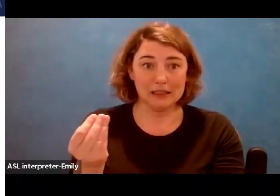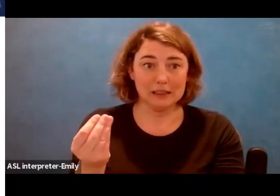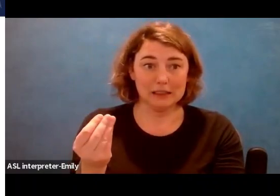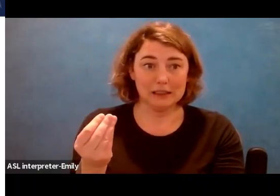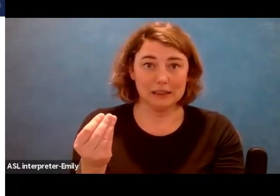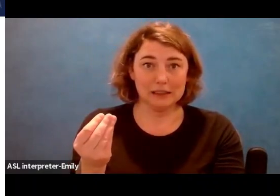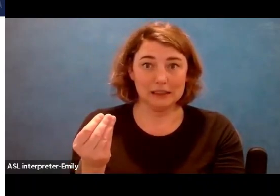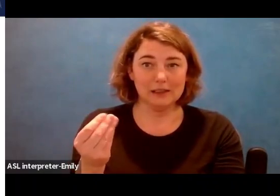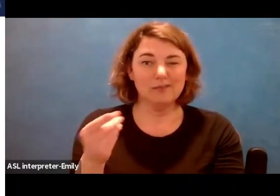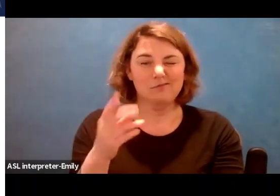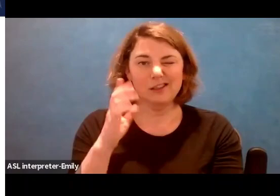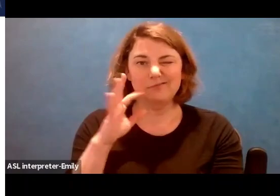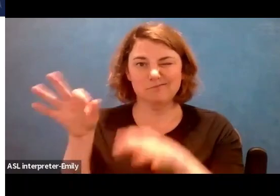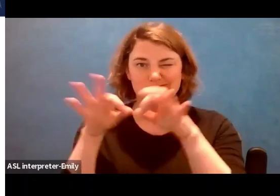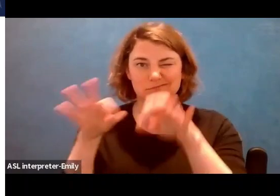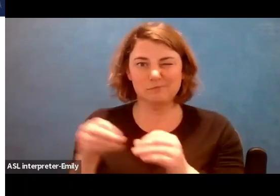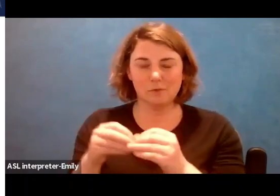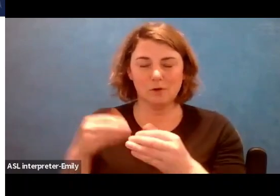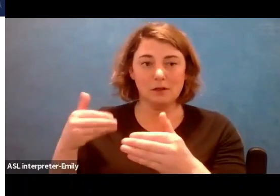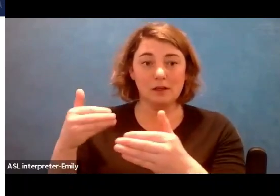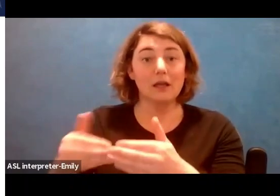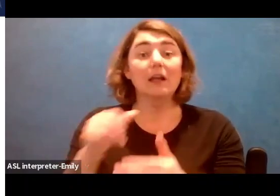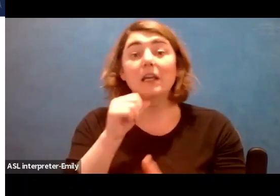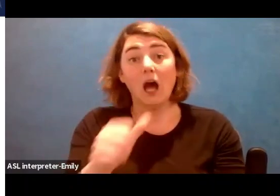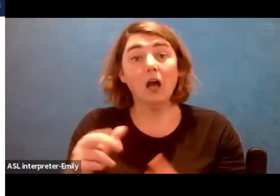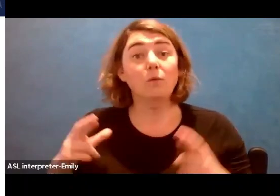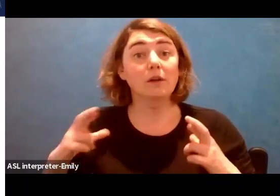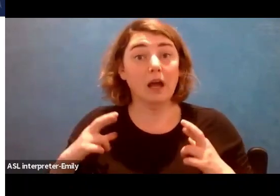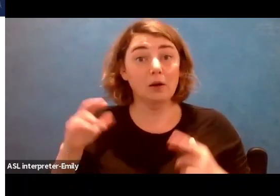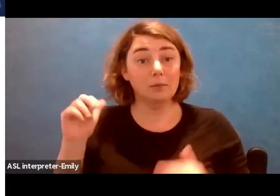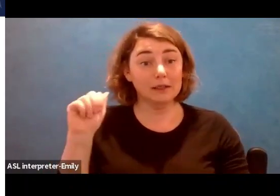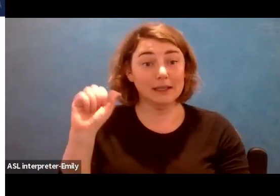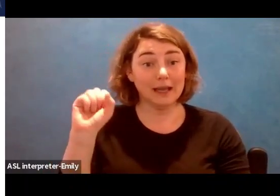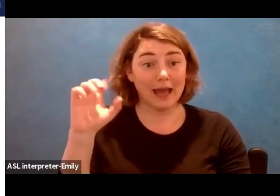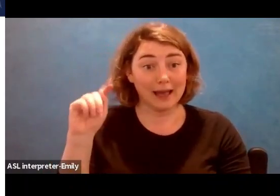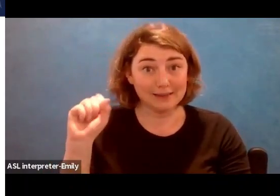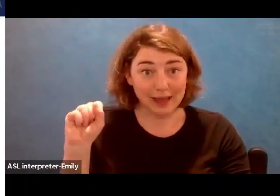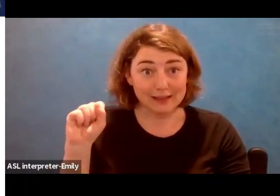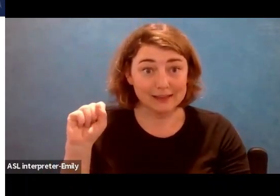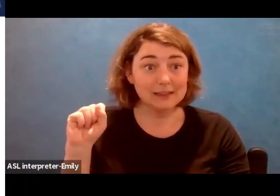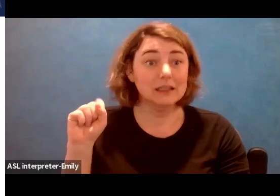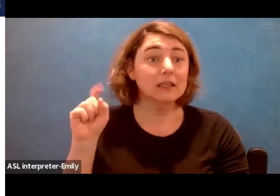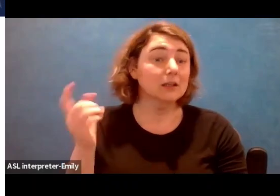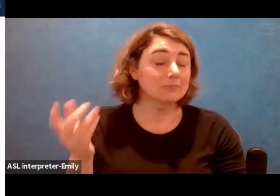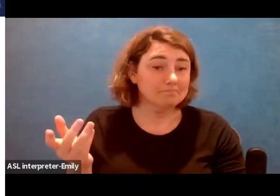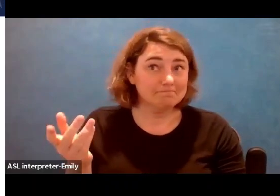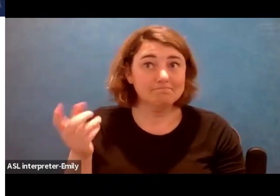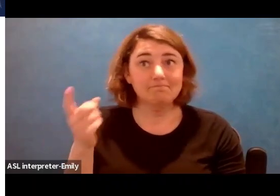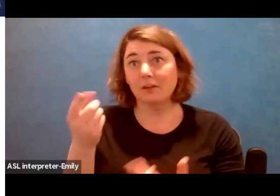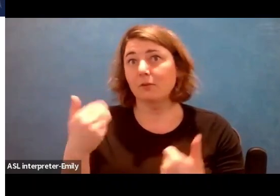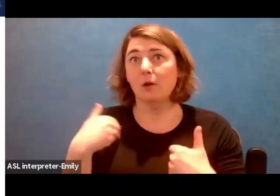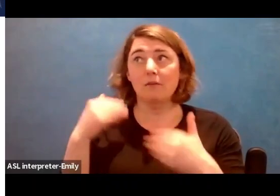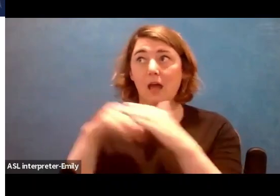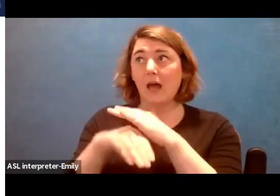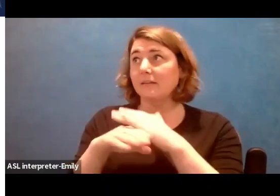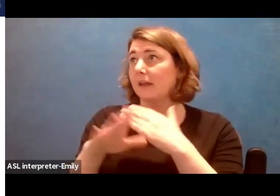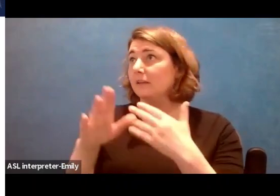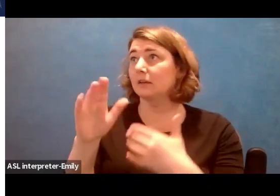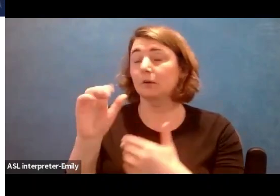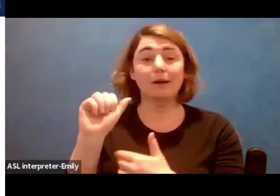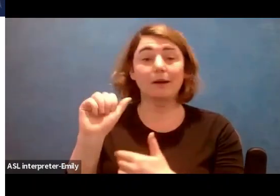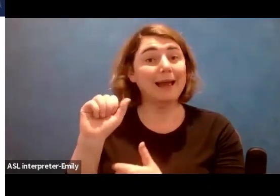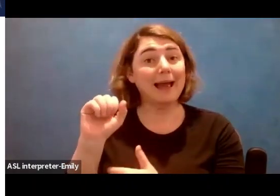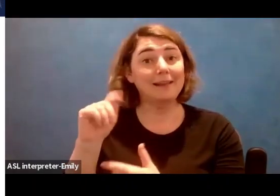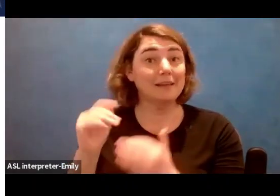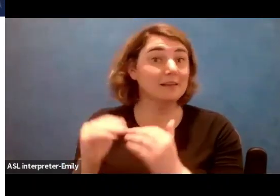into that coming up. Non-retirement assets. So if you have access to assets that are 15,000